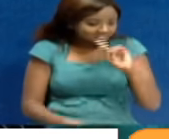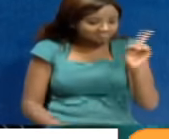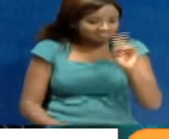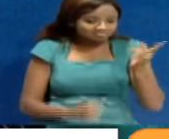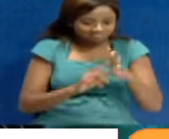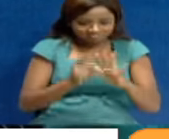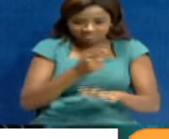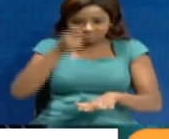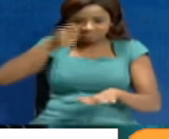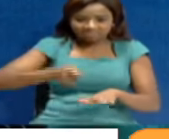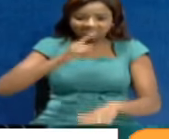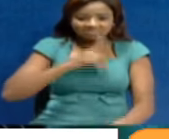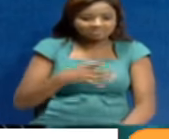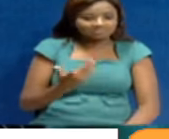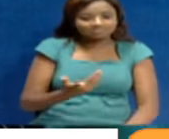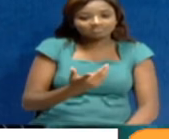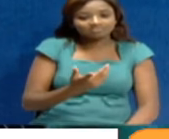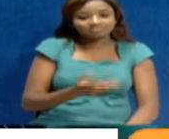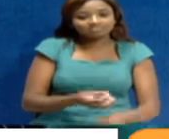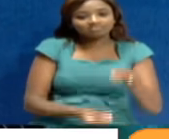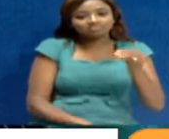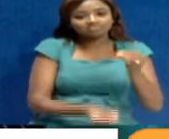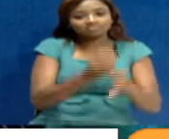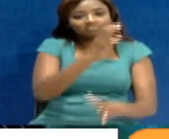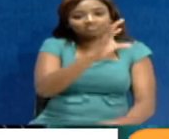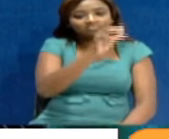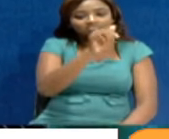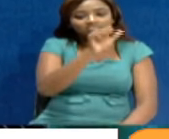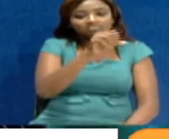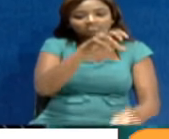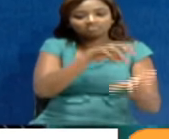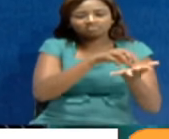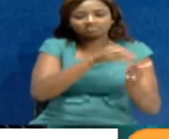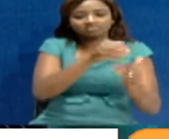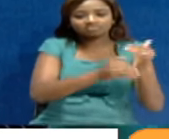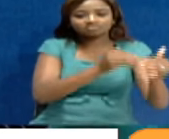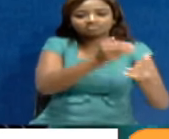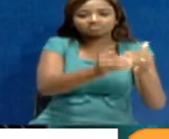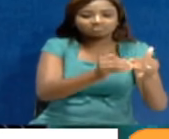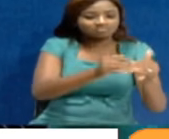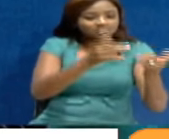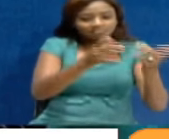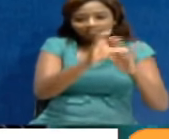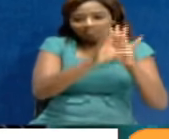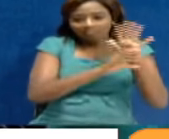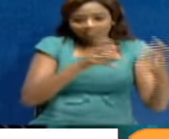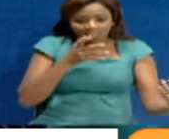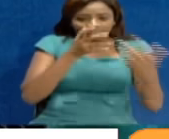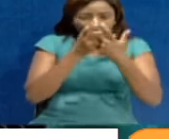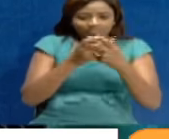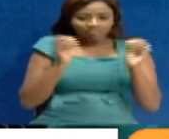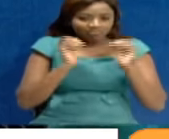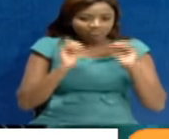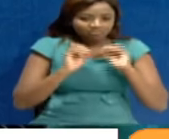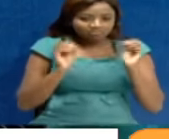the judge has said in totality, the creation of the Office of Chief Administrative Secretary is unconstitutional for